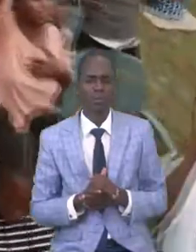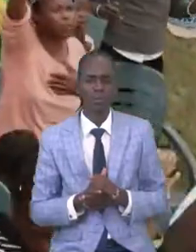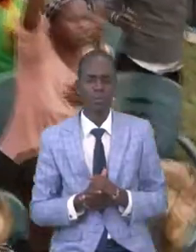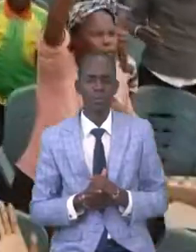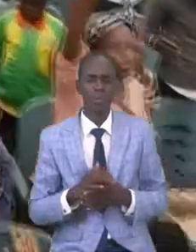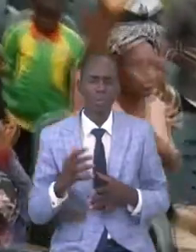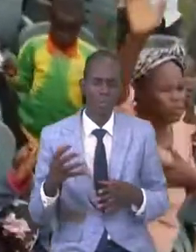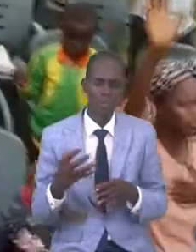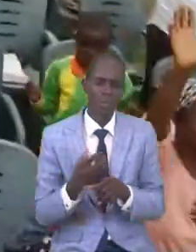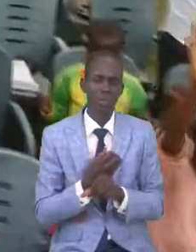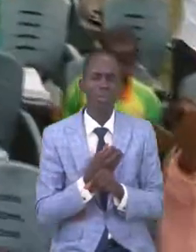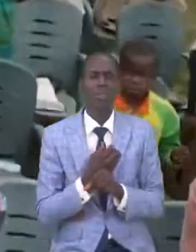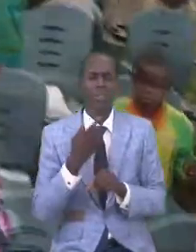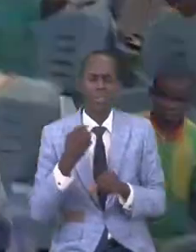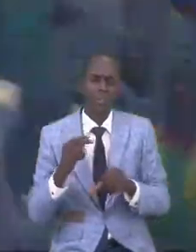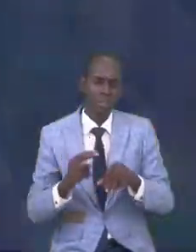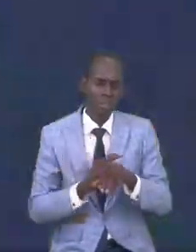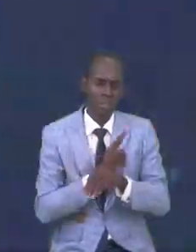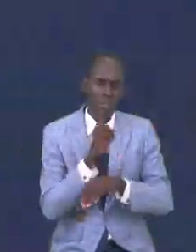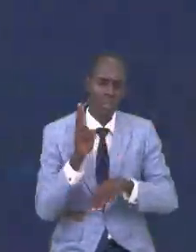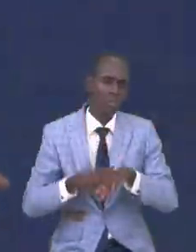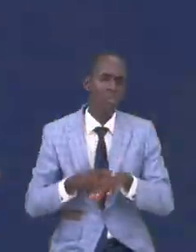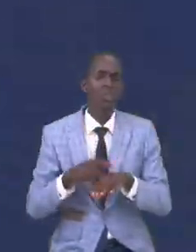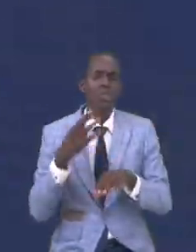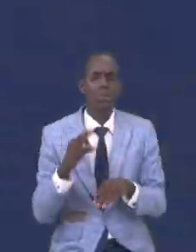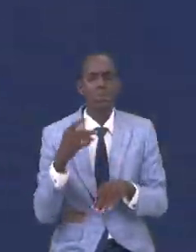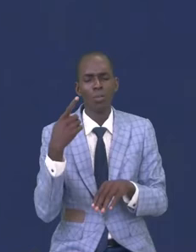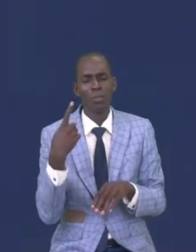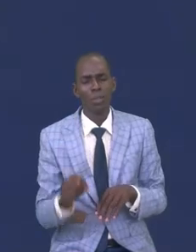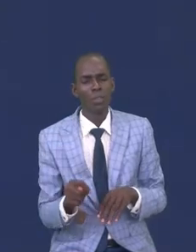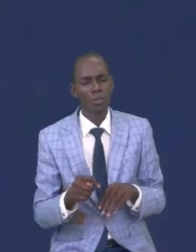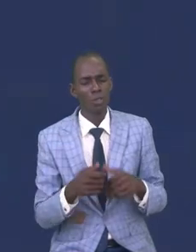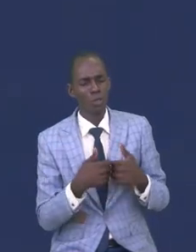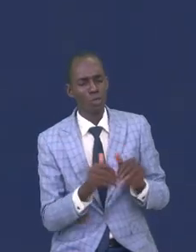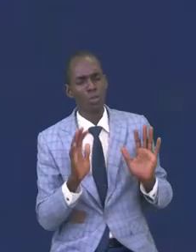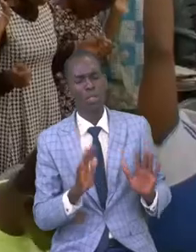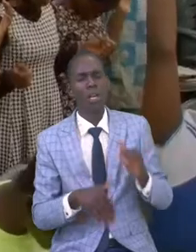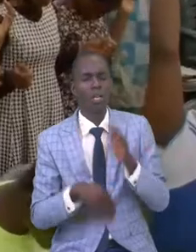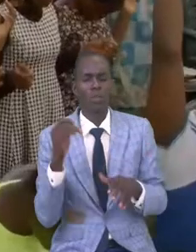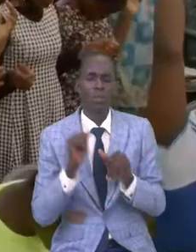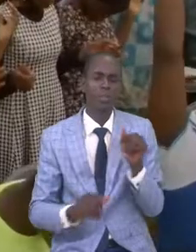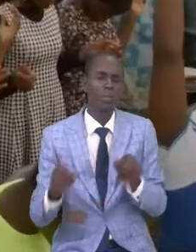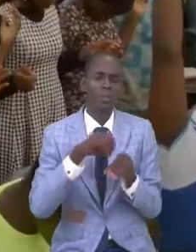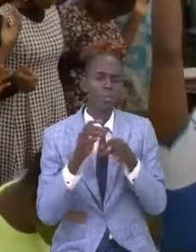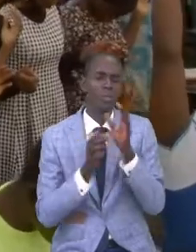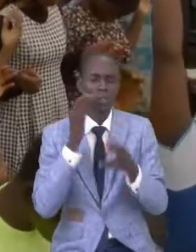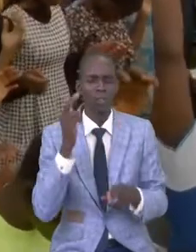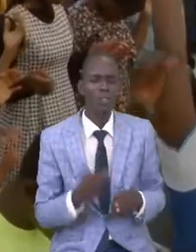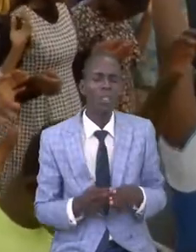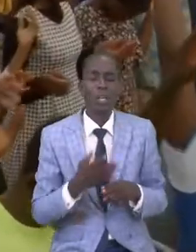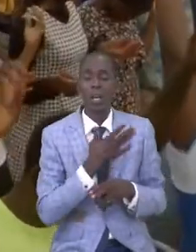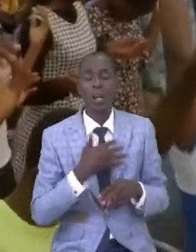take the nature of the victim out of everyone. And the